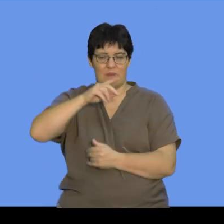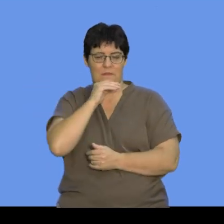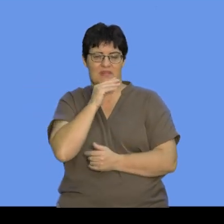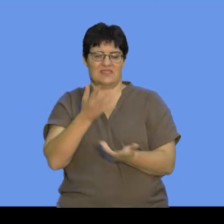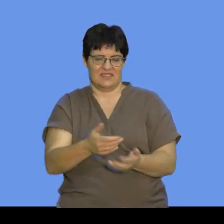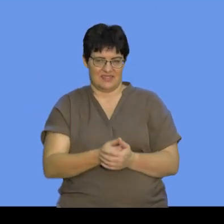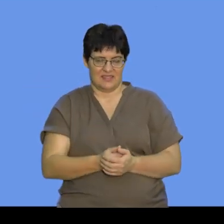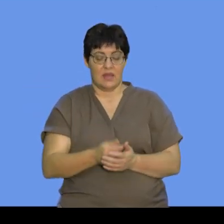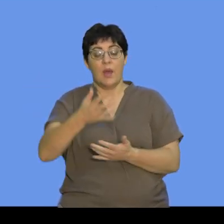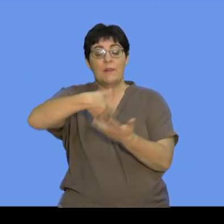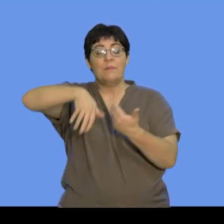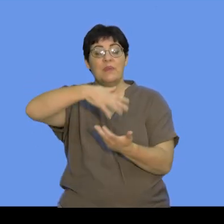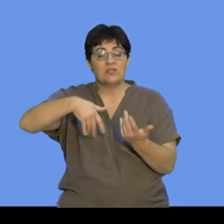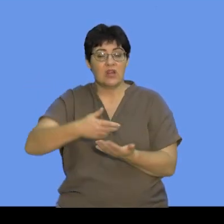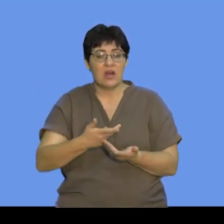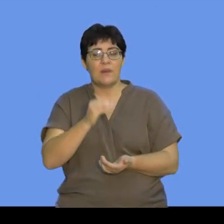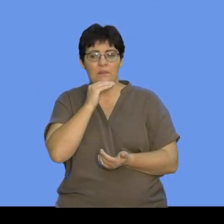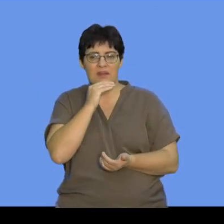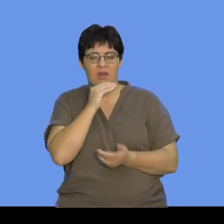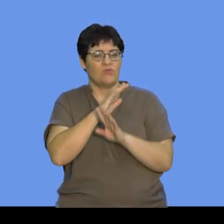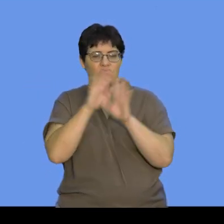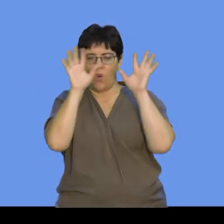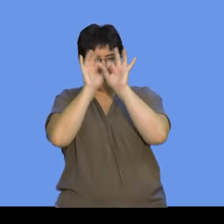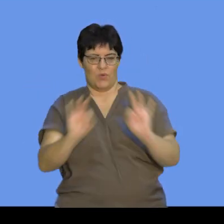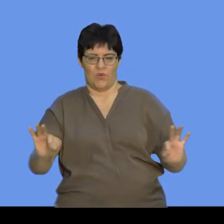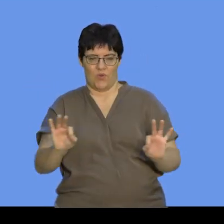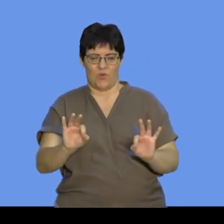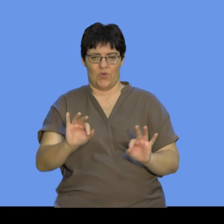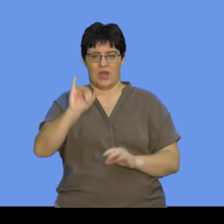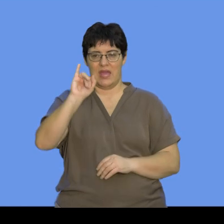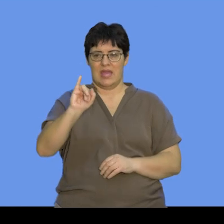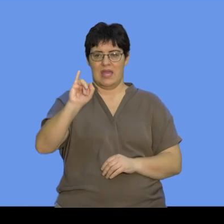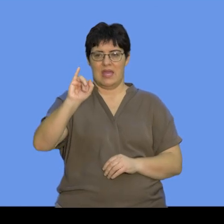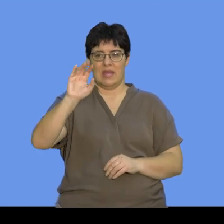say mixtures are impure substances, okay?